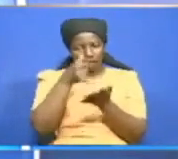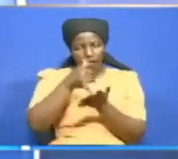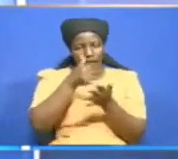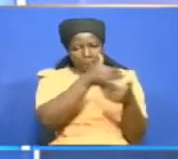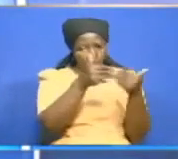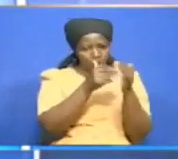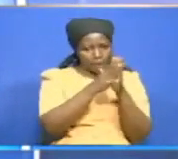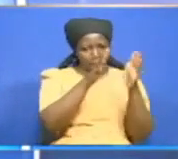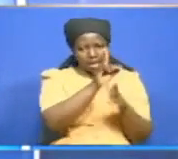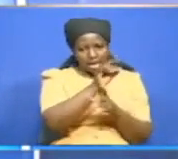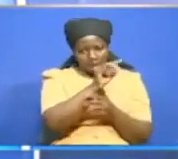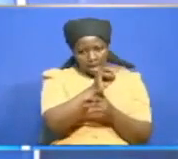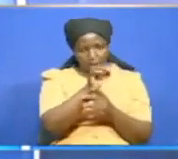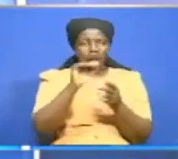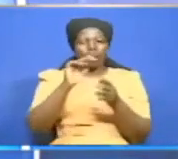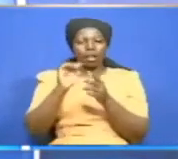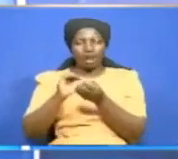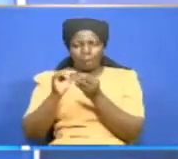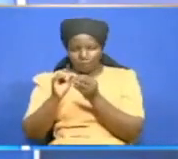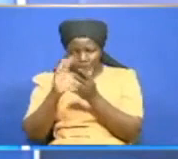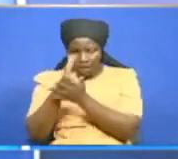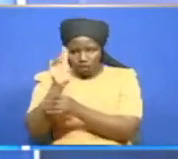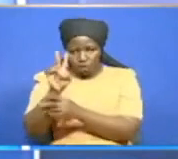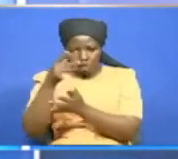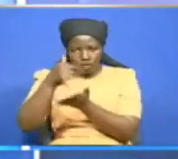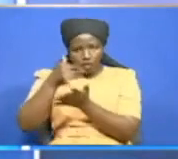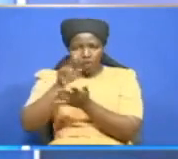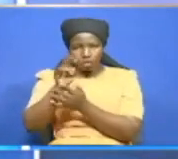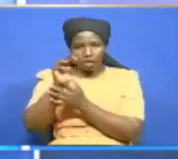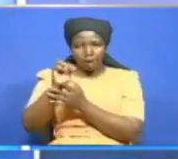multi-purpose dam, and second phase entails a 20 megawatts